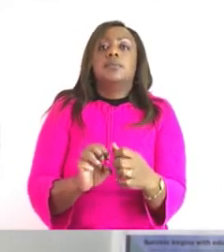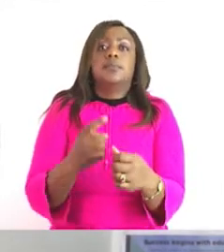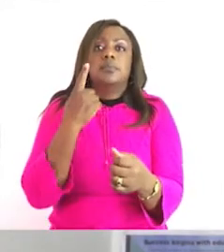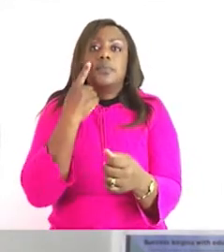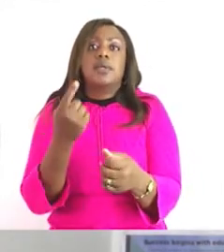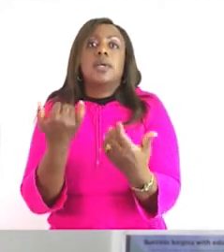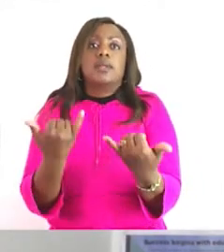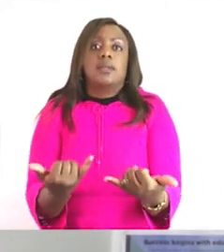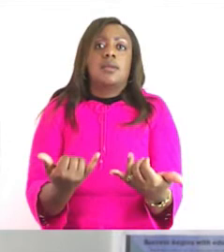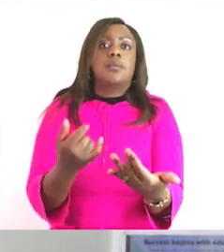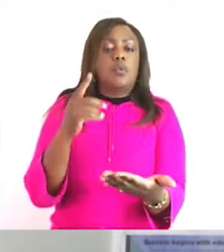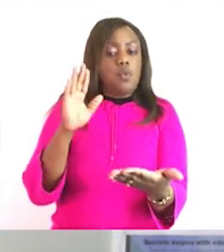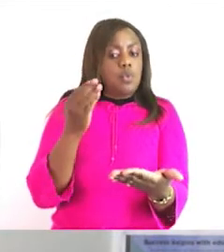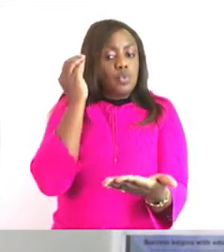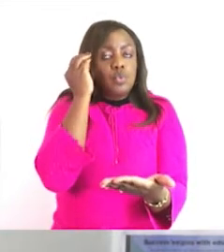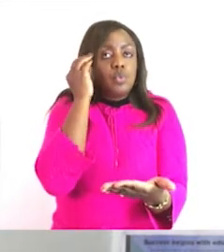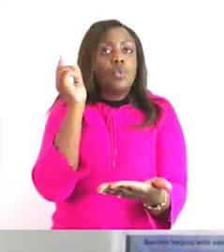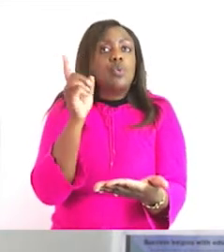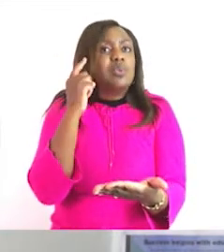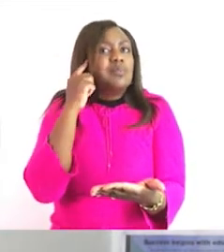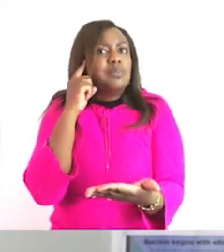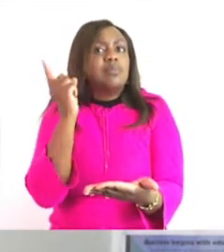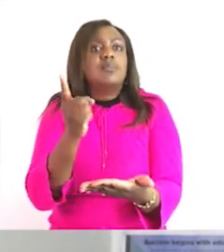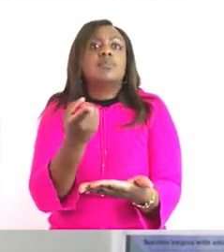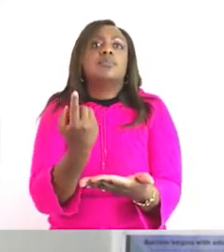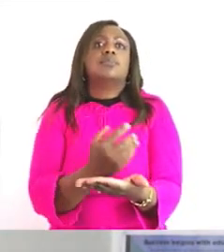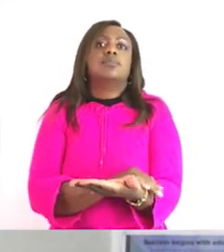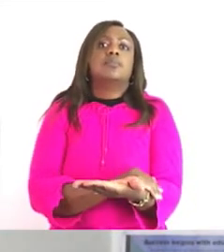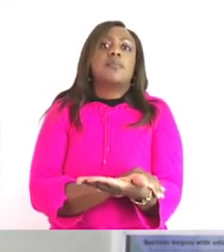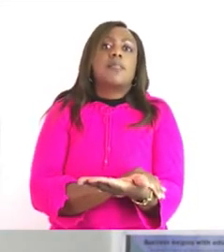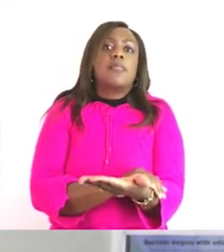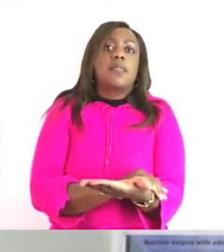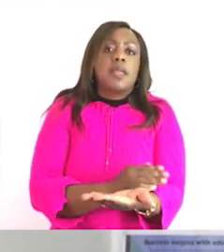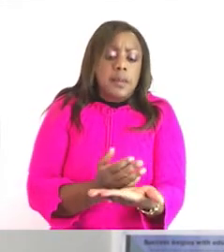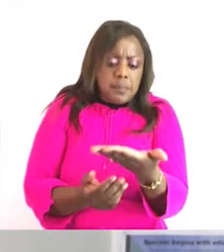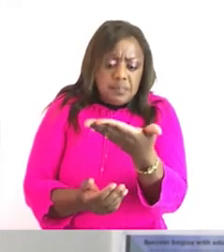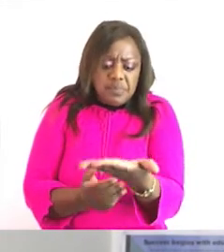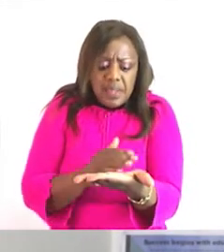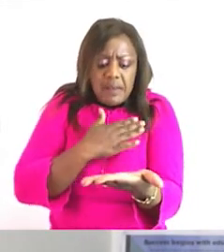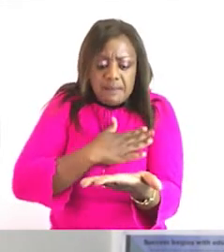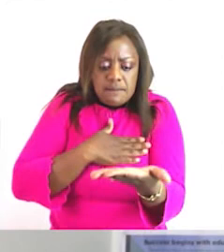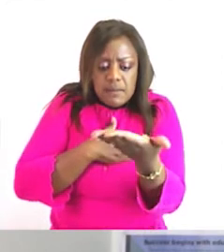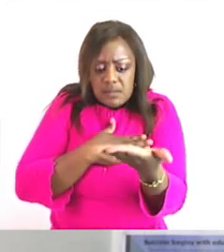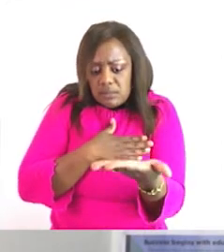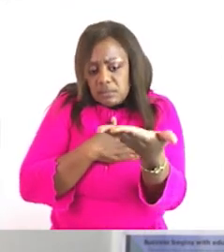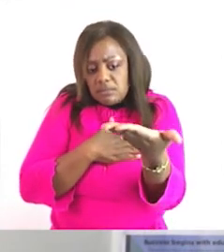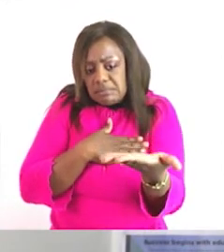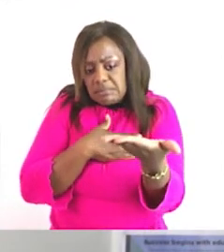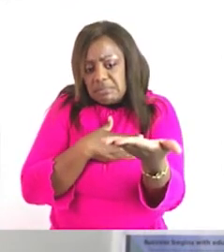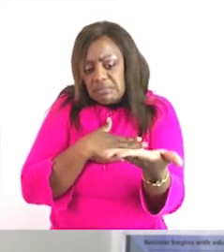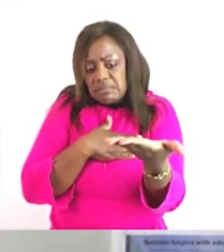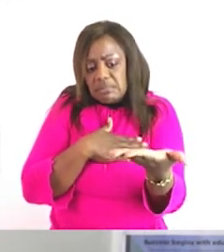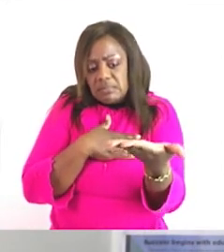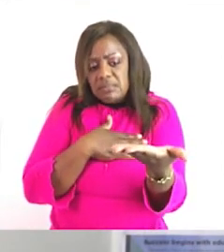how, what will be the difference. By lifting this, I could feel